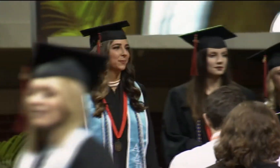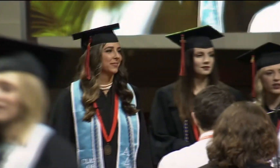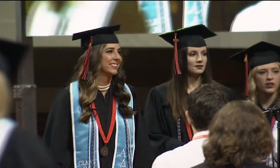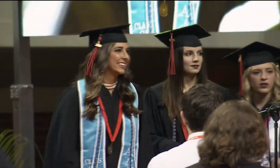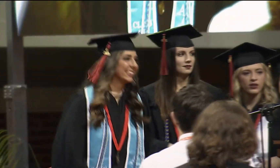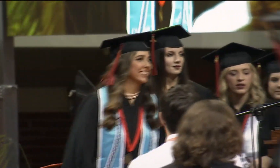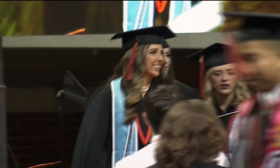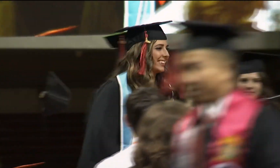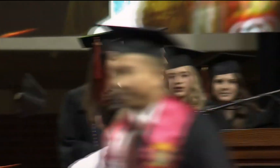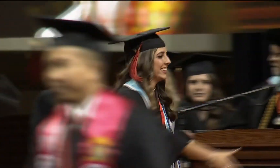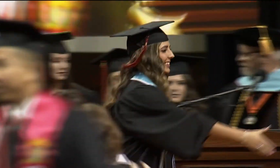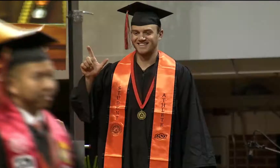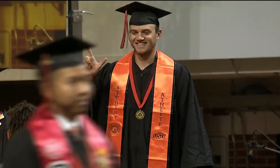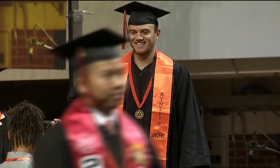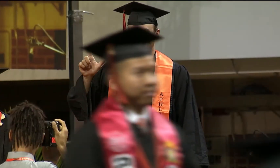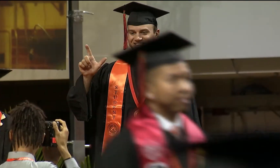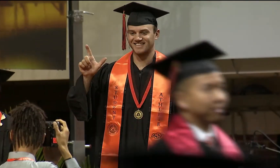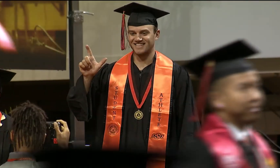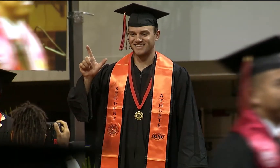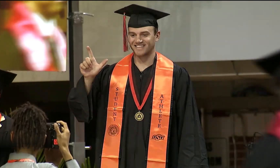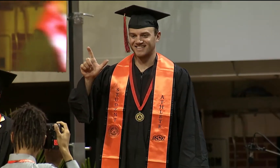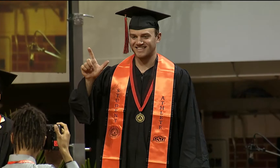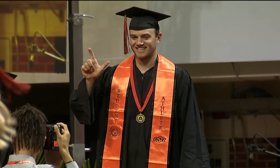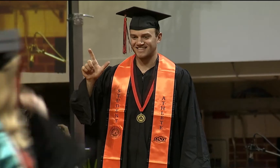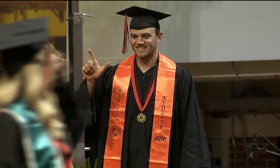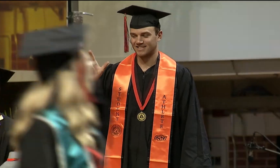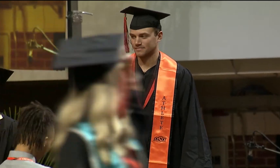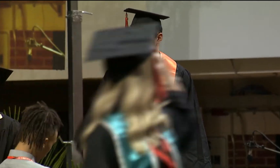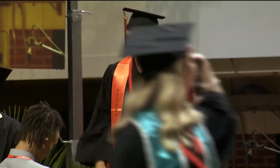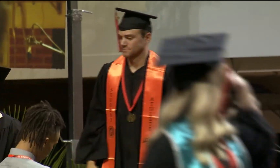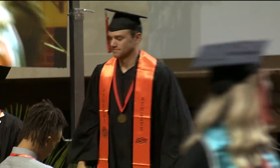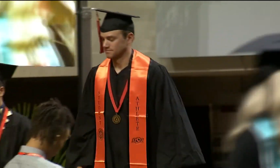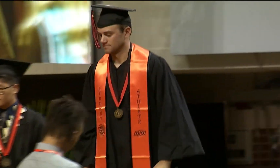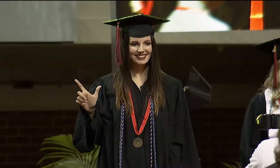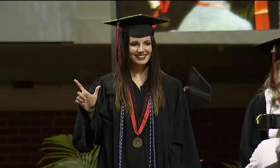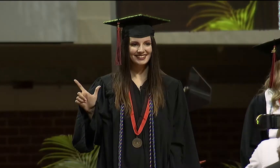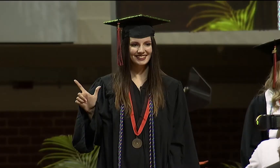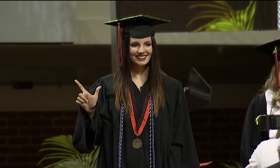Stephanie Slosick. Mace Metcalf.